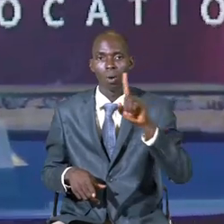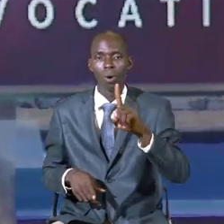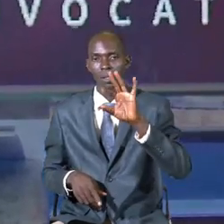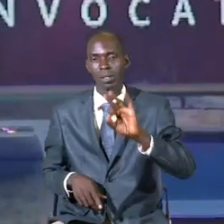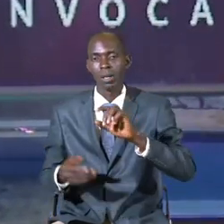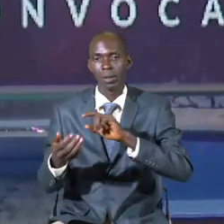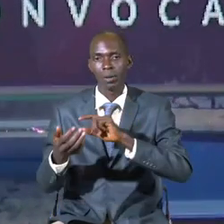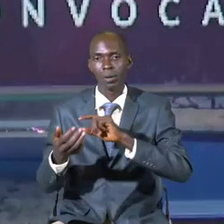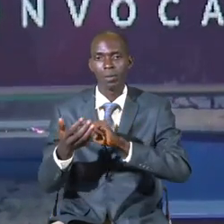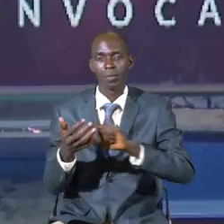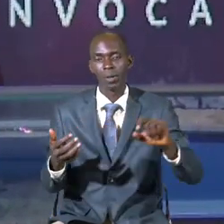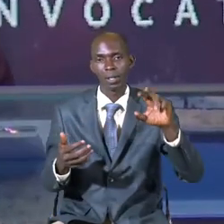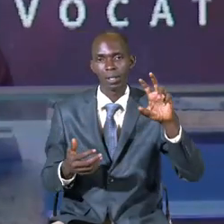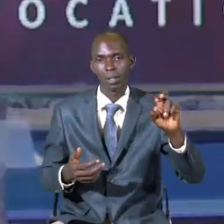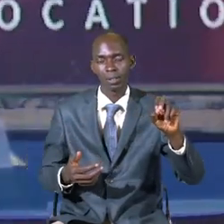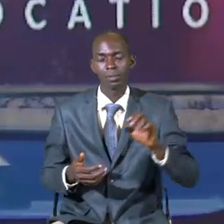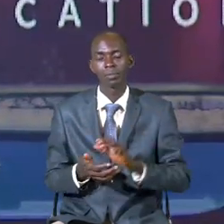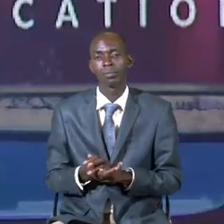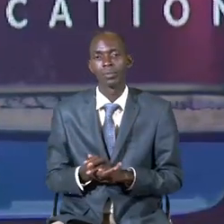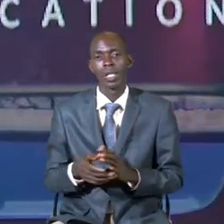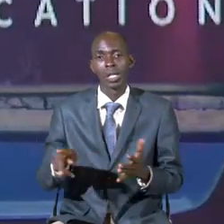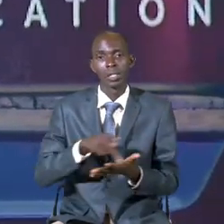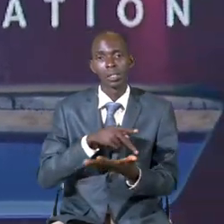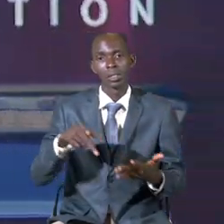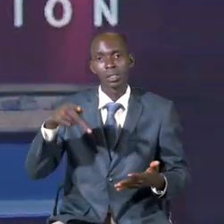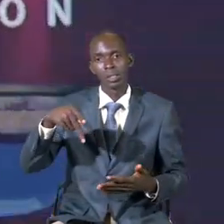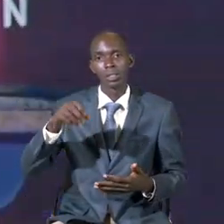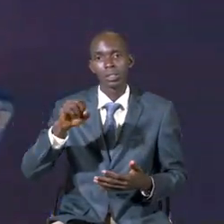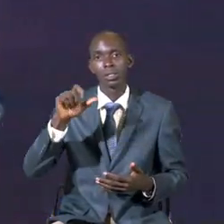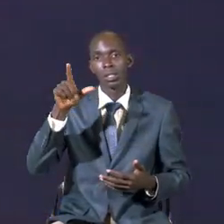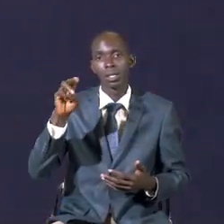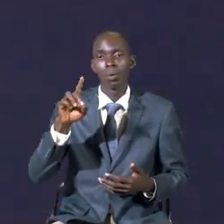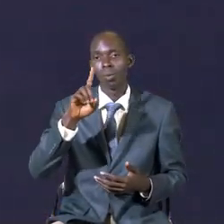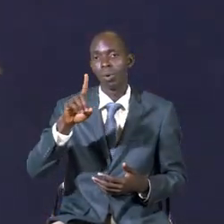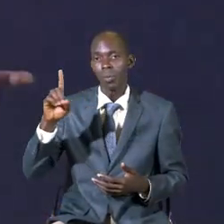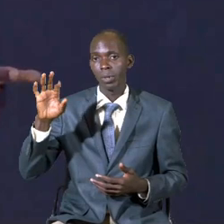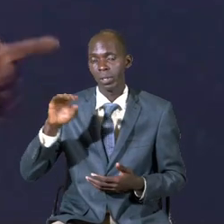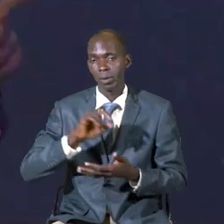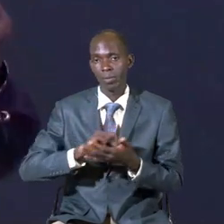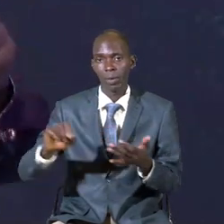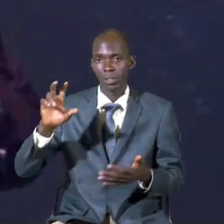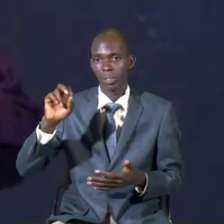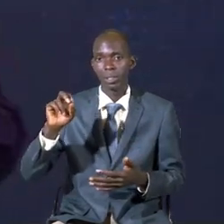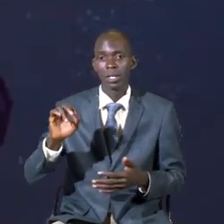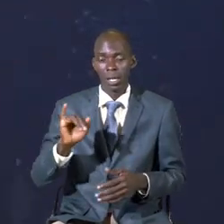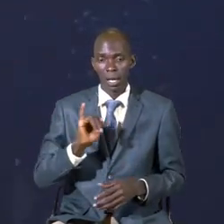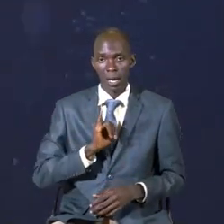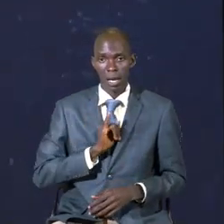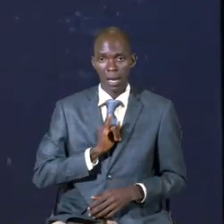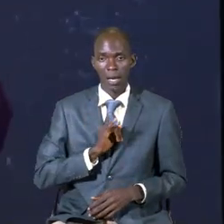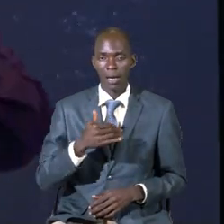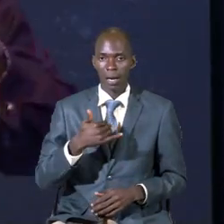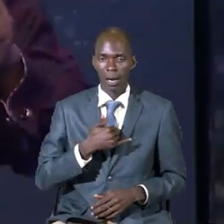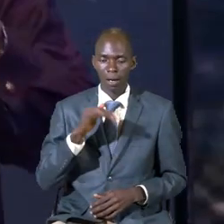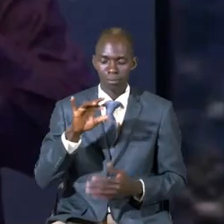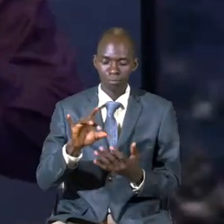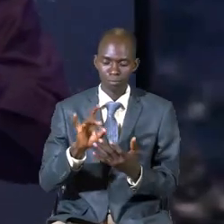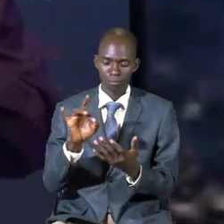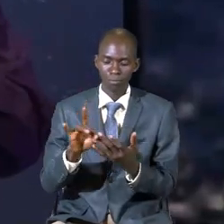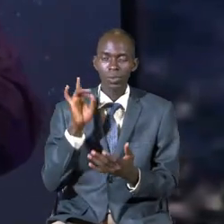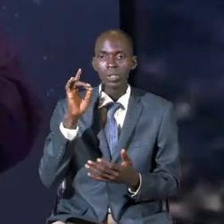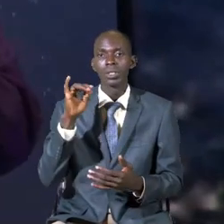1 1 9 verse 30 i have chosen the way of truth